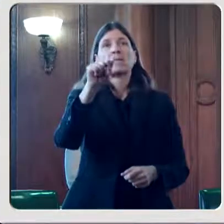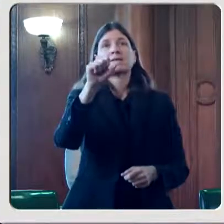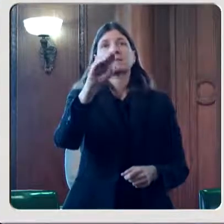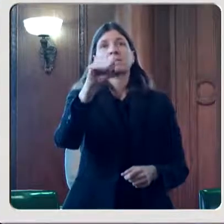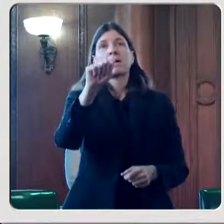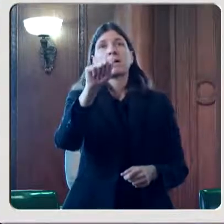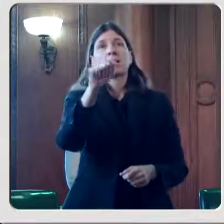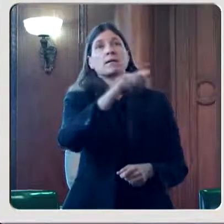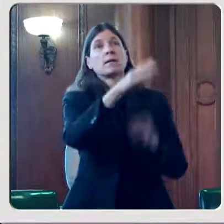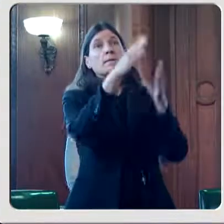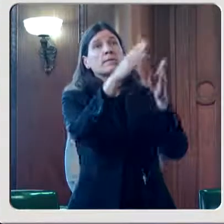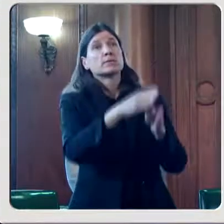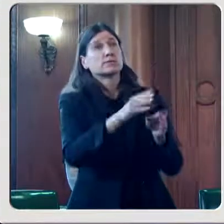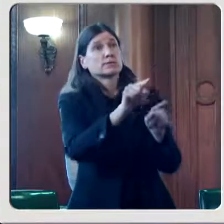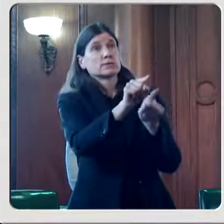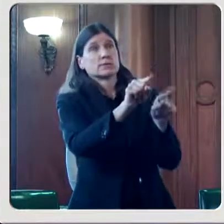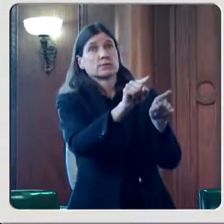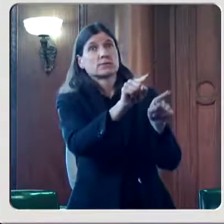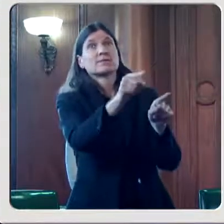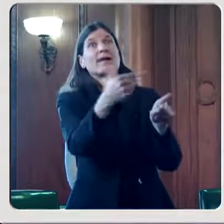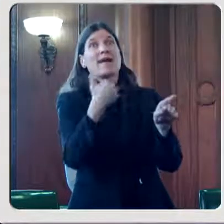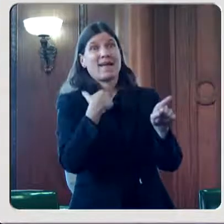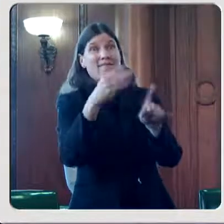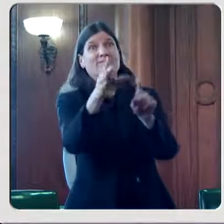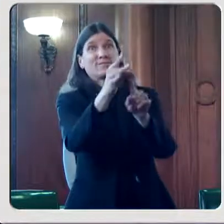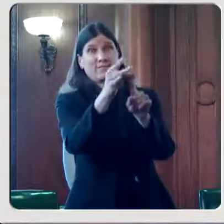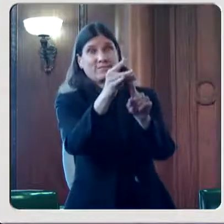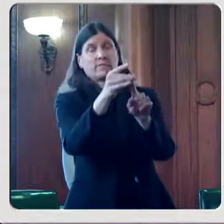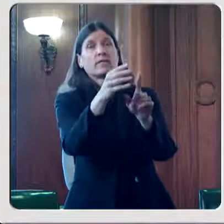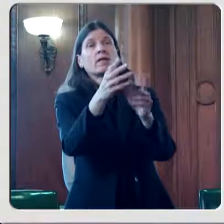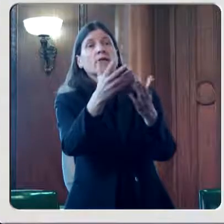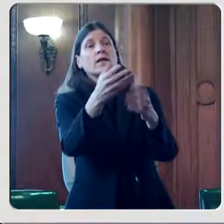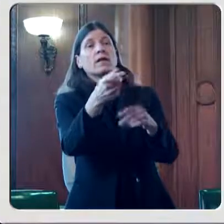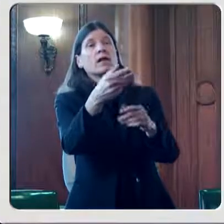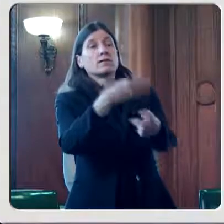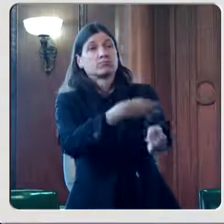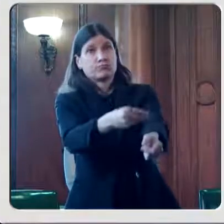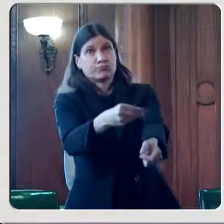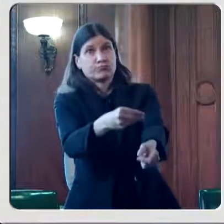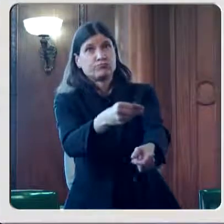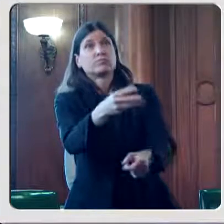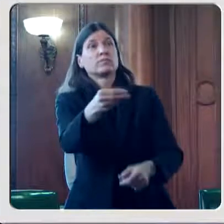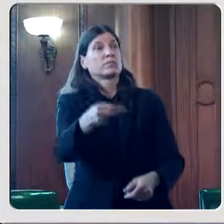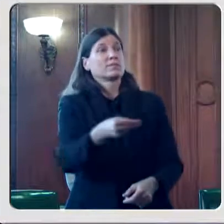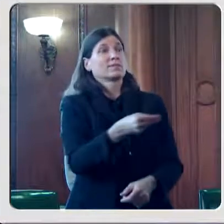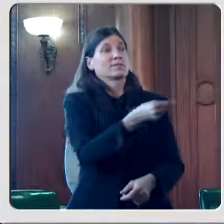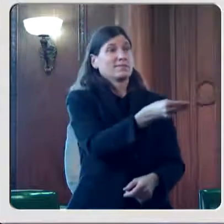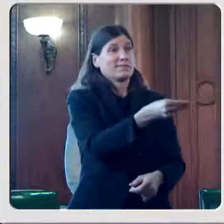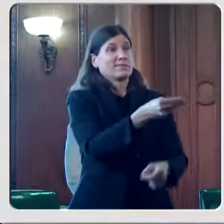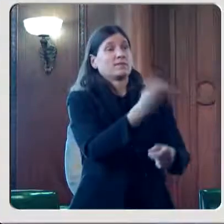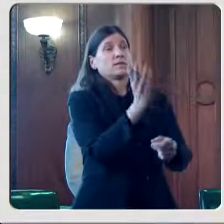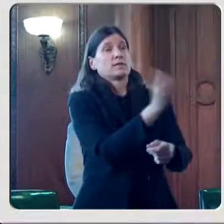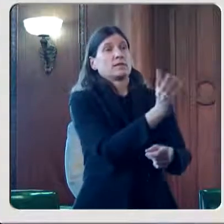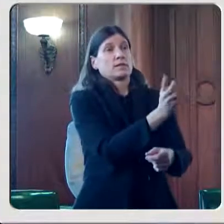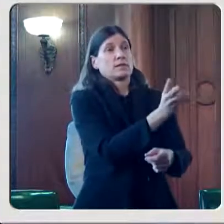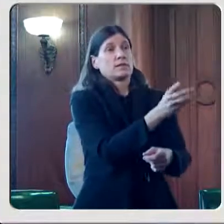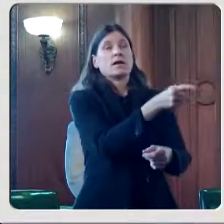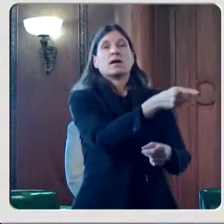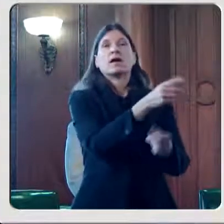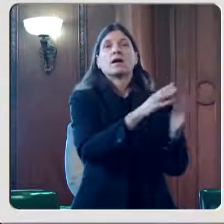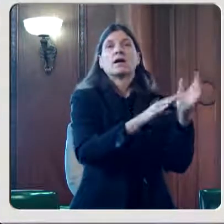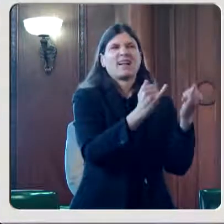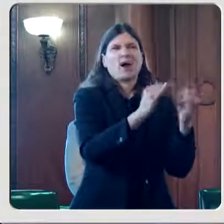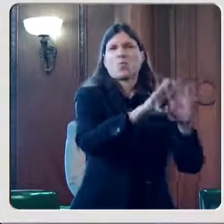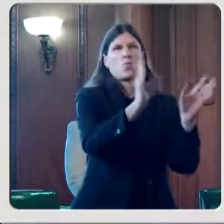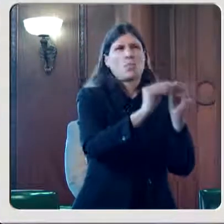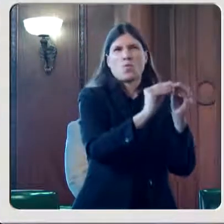part, though. Monoclonal antibody is most effective for high-risk individuals before they get sick. So